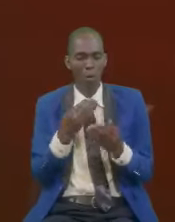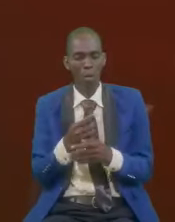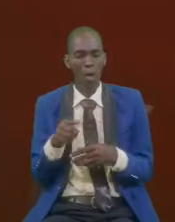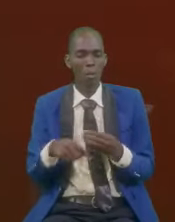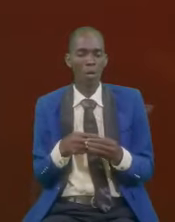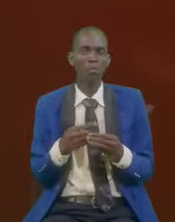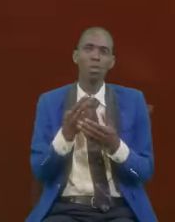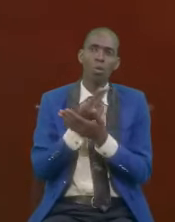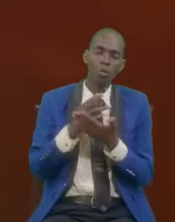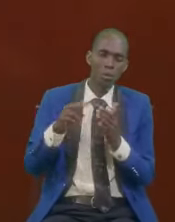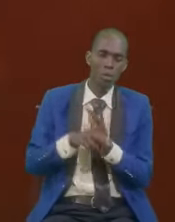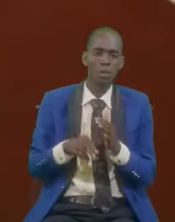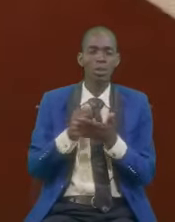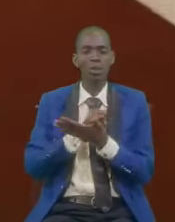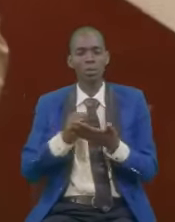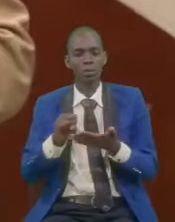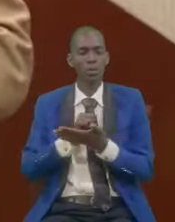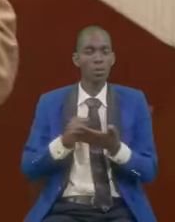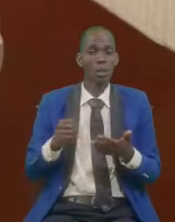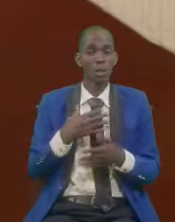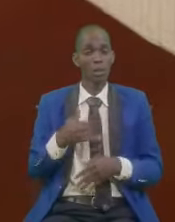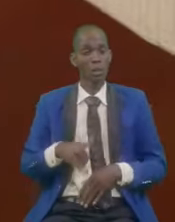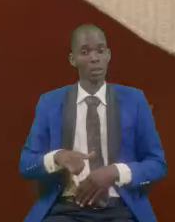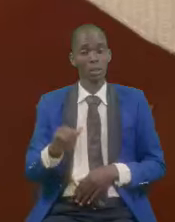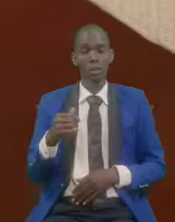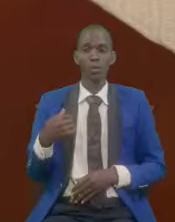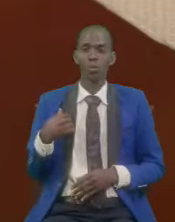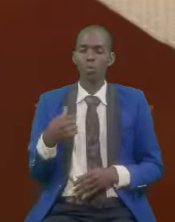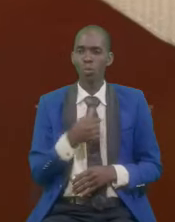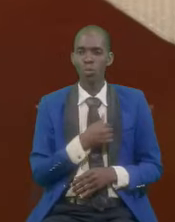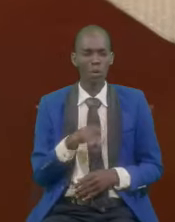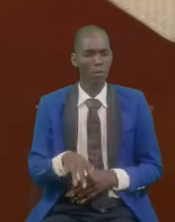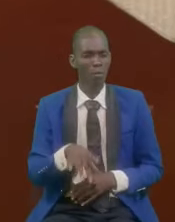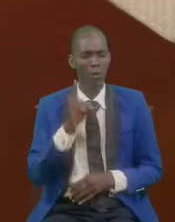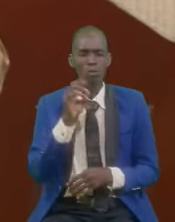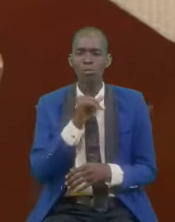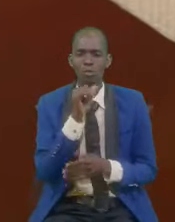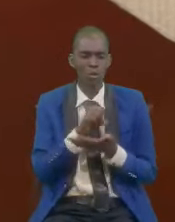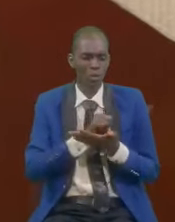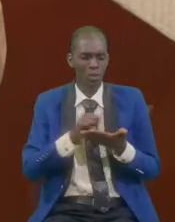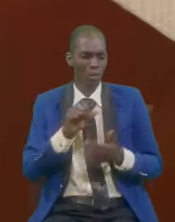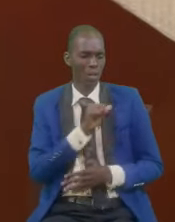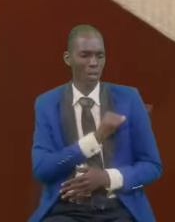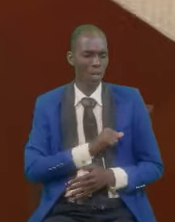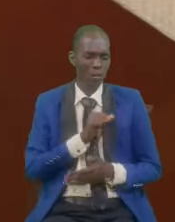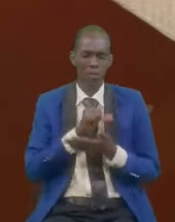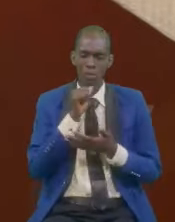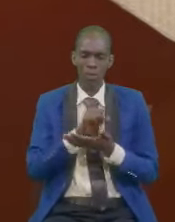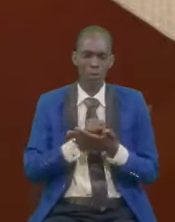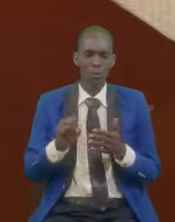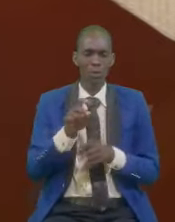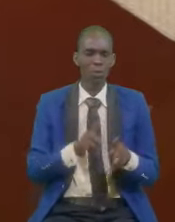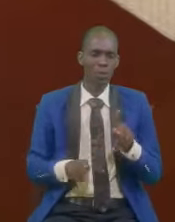will of God, and yet we find unsanctified attitude, unsanctified life in